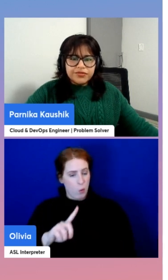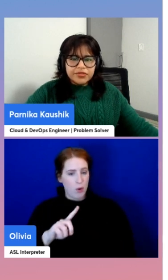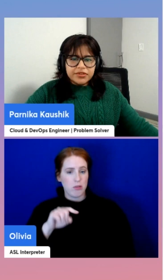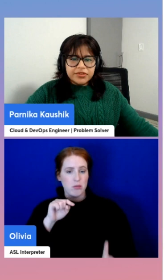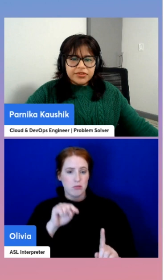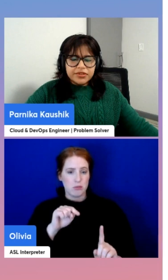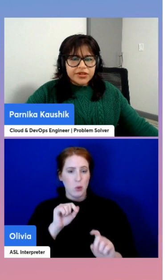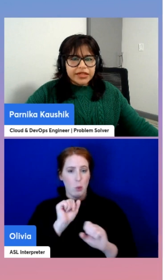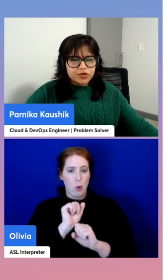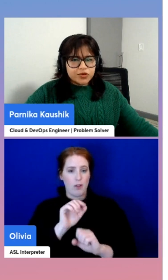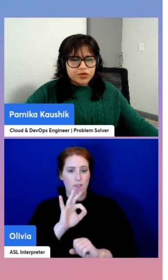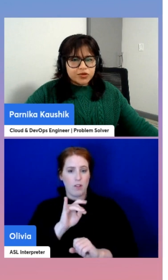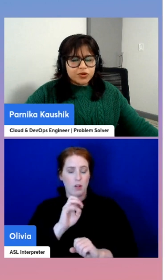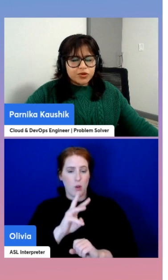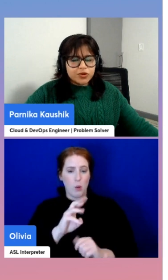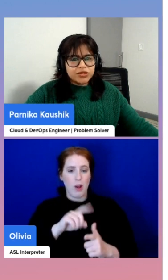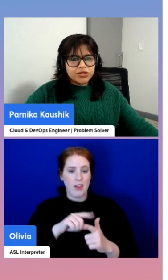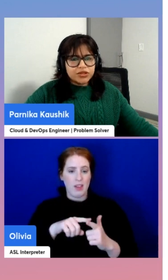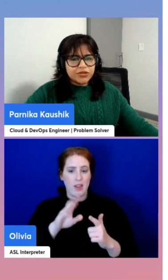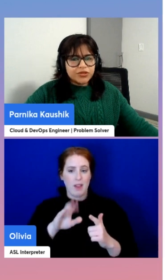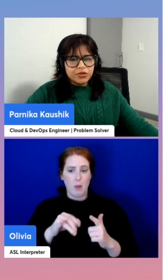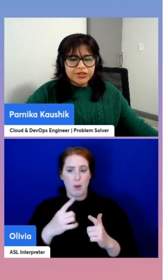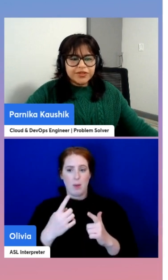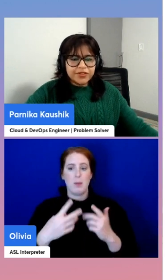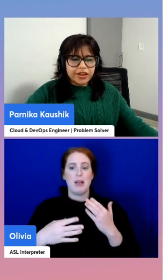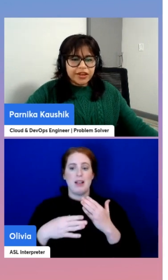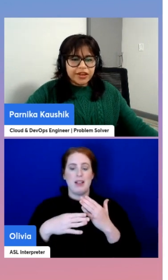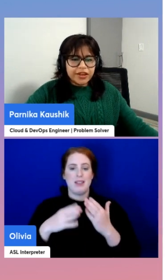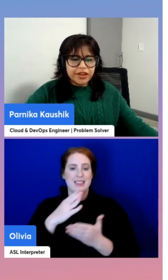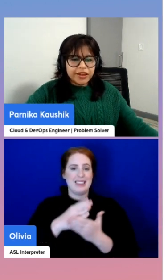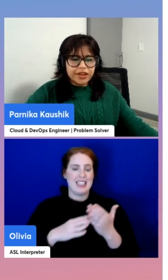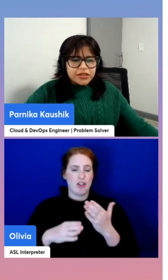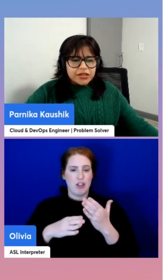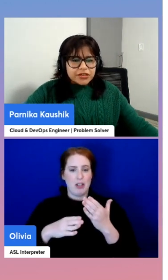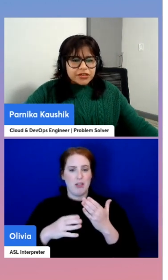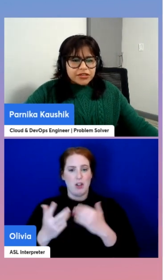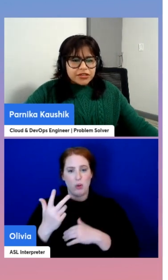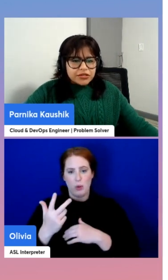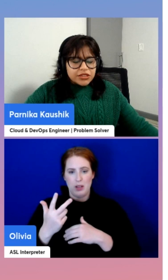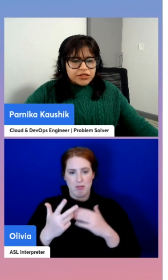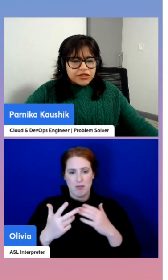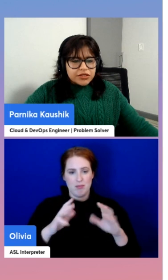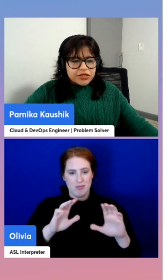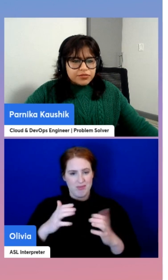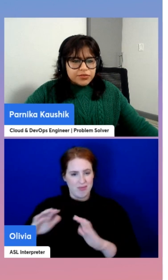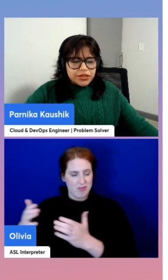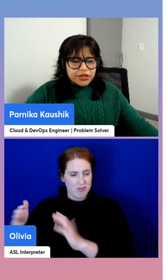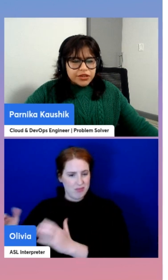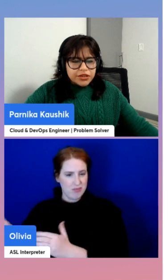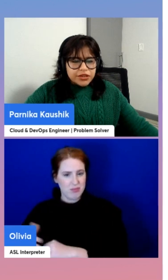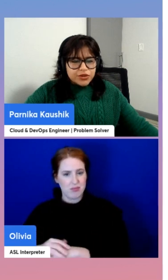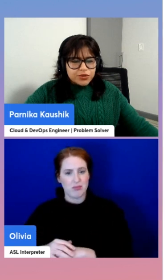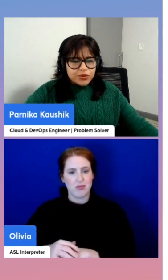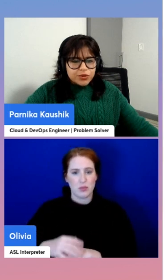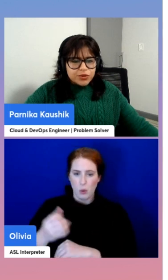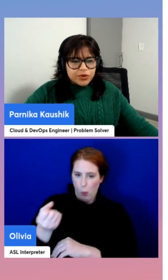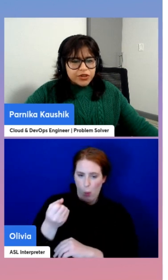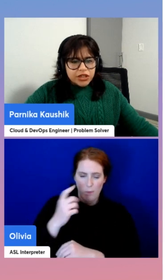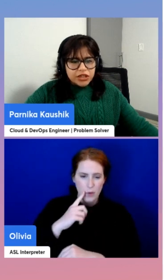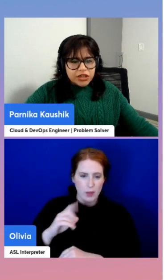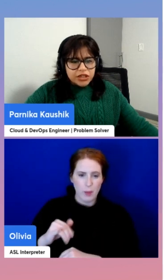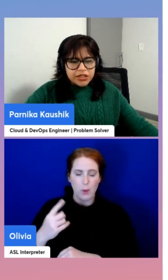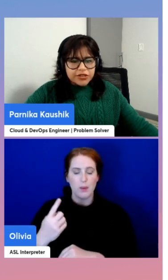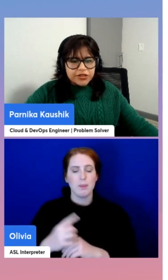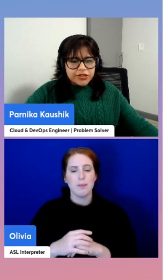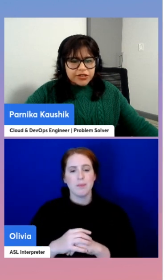to dive into that into sort of section 3, so hold on to your seats for that. So looking into the GitHub Actions workflow, we've